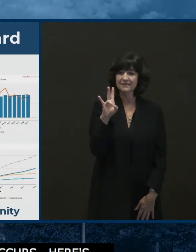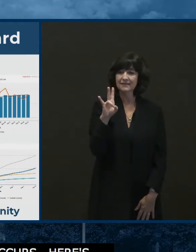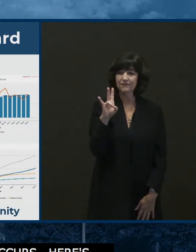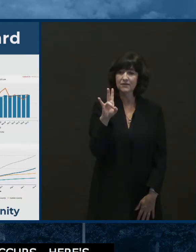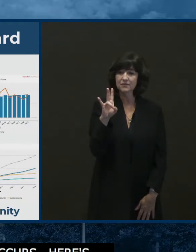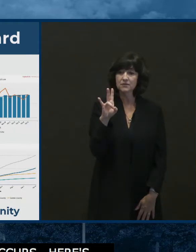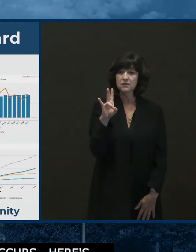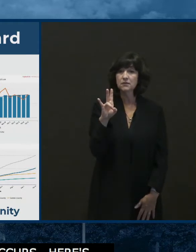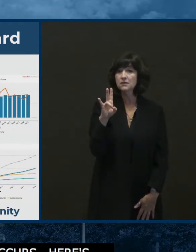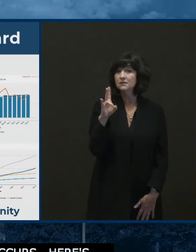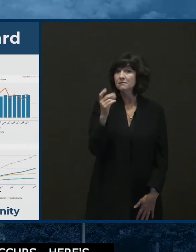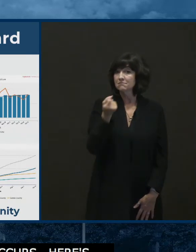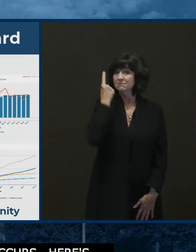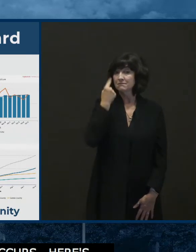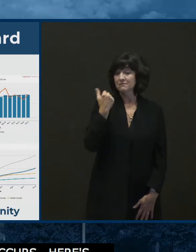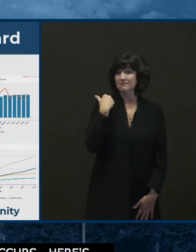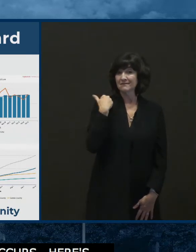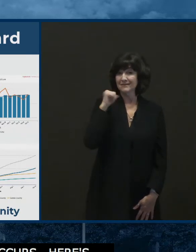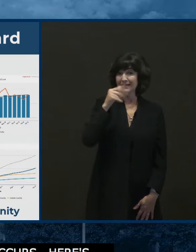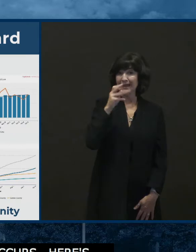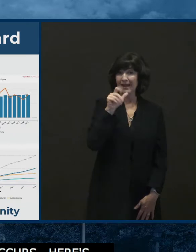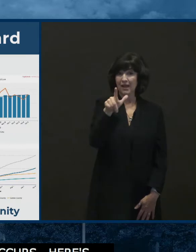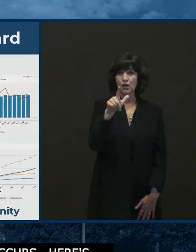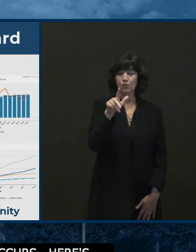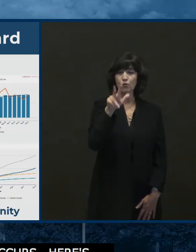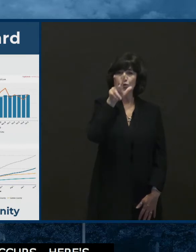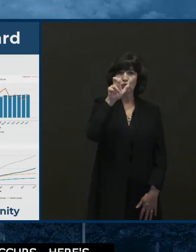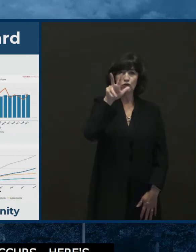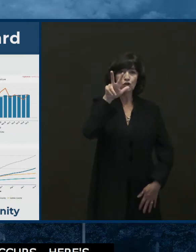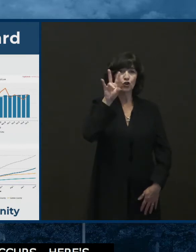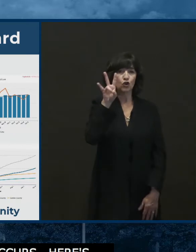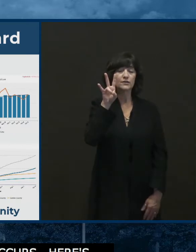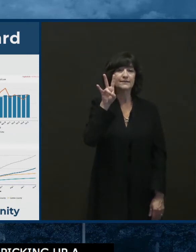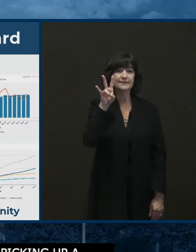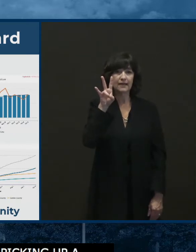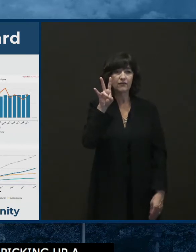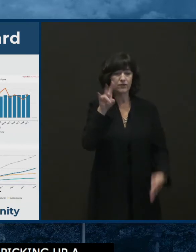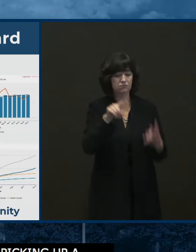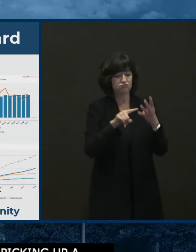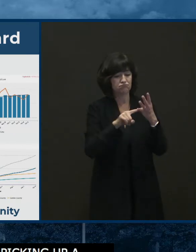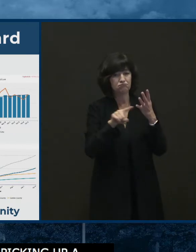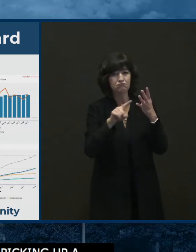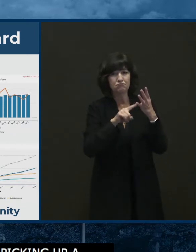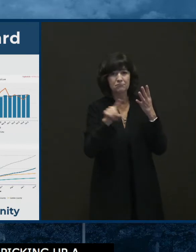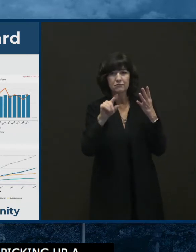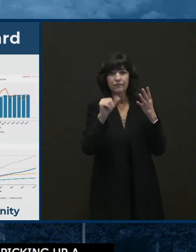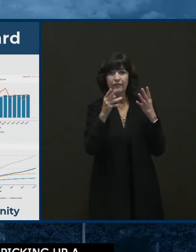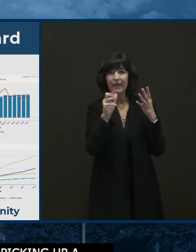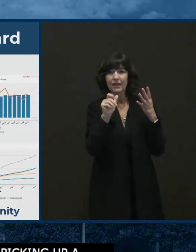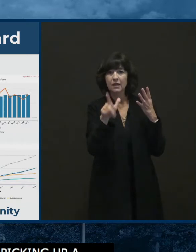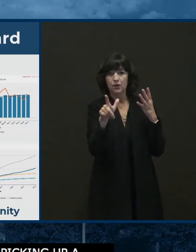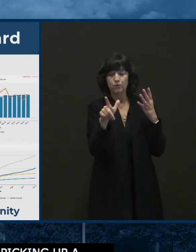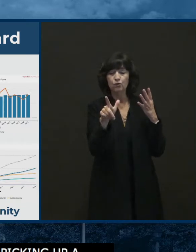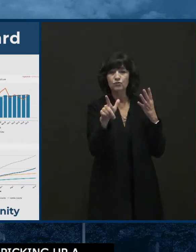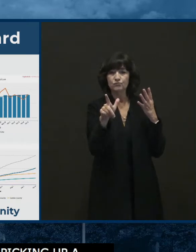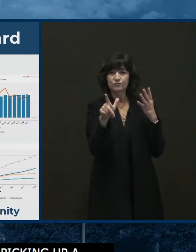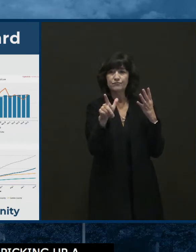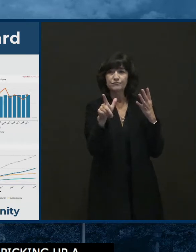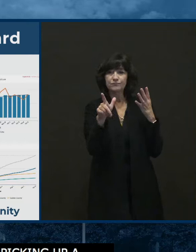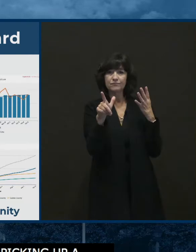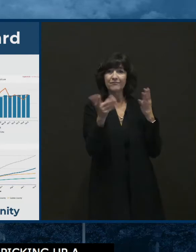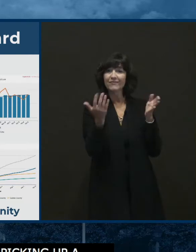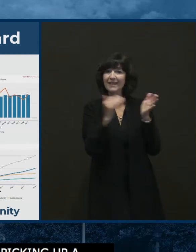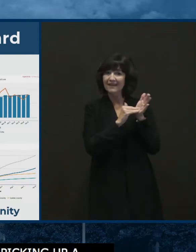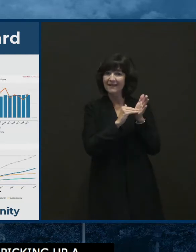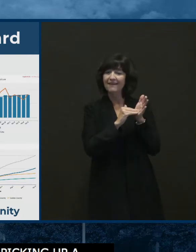was 337 back at the end of April. Again, the